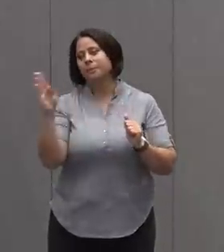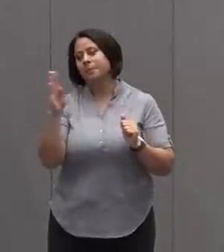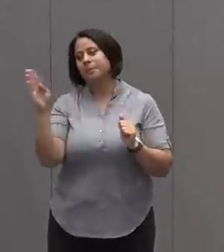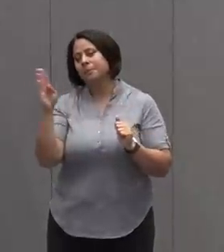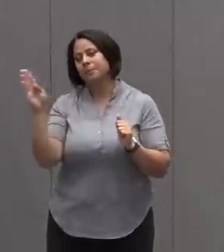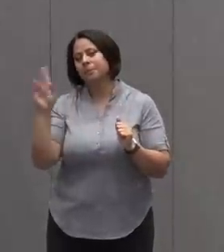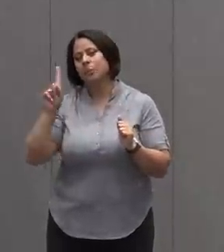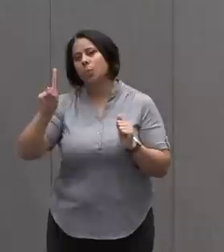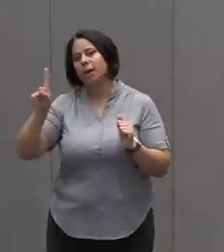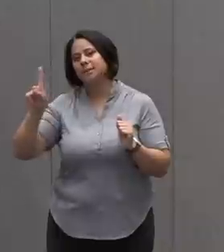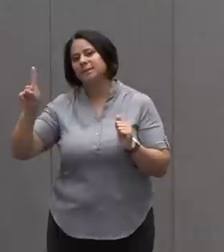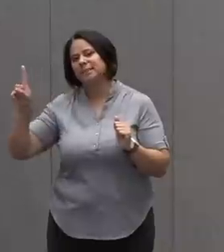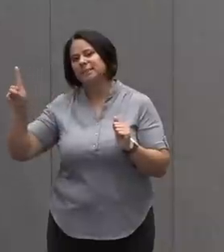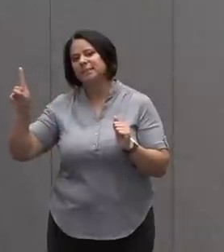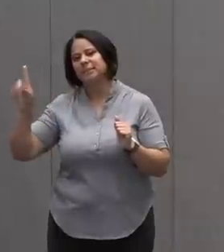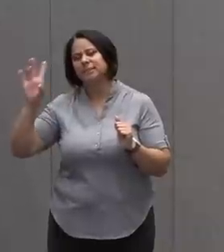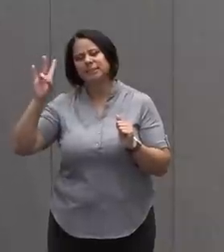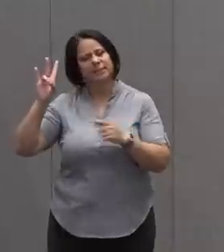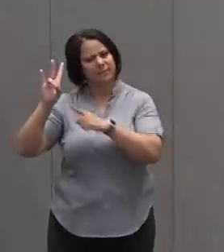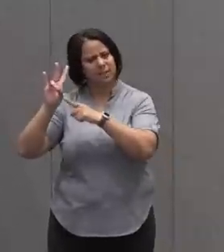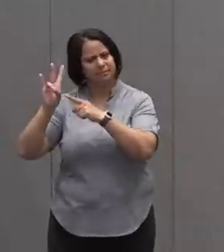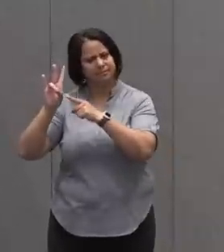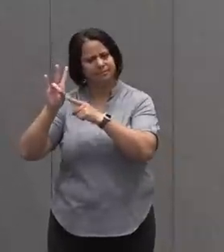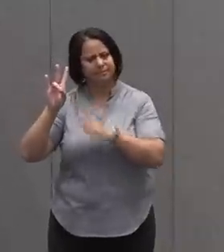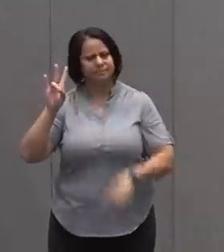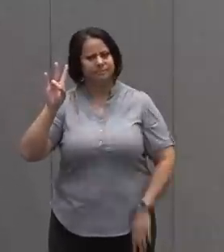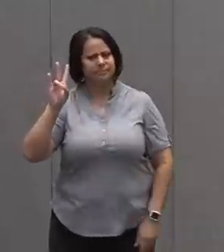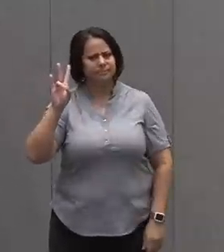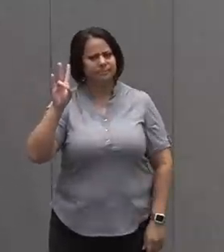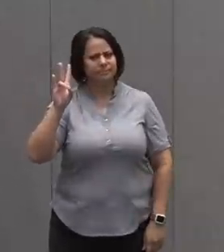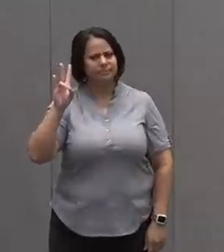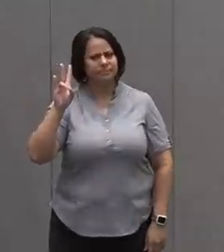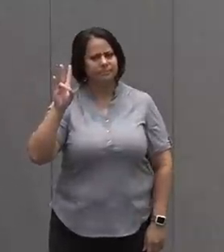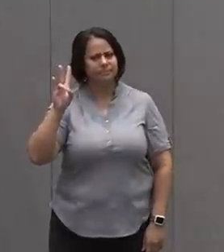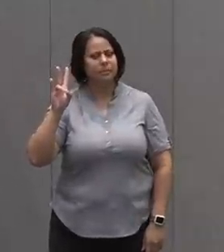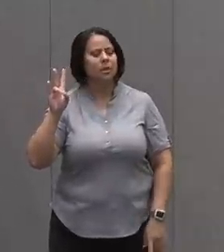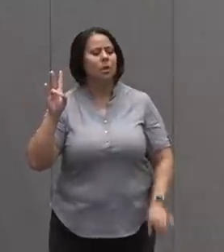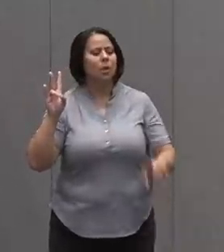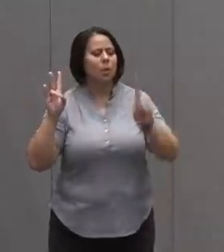think that 7 has to go? When we say that there is